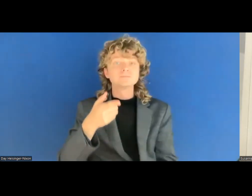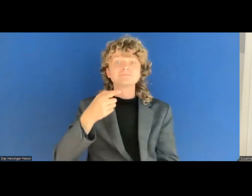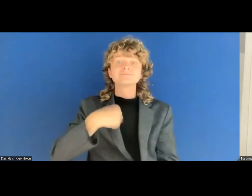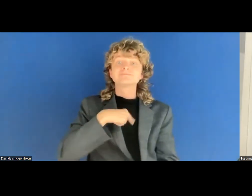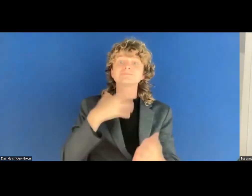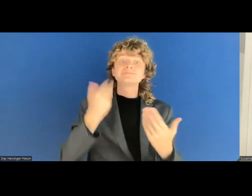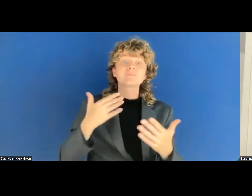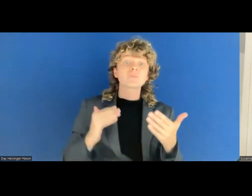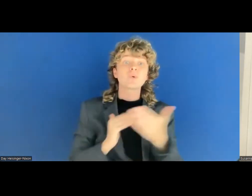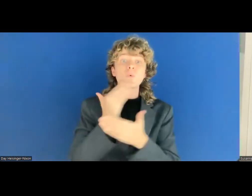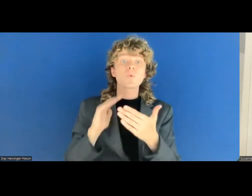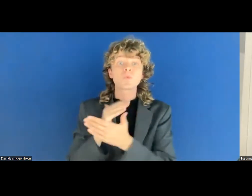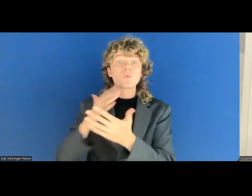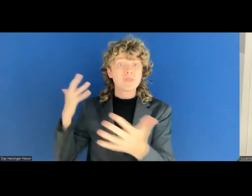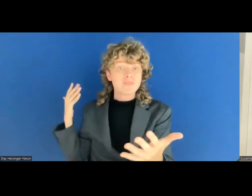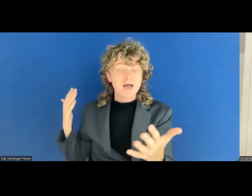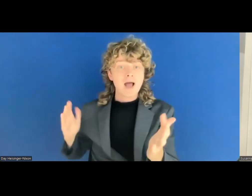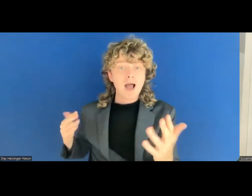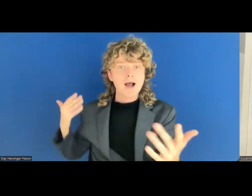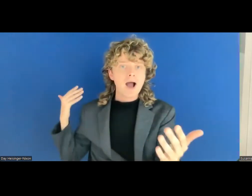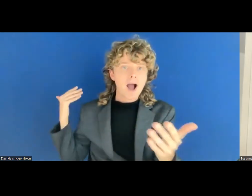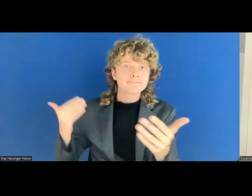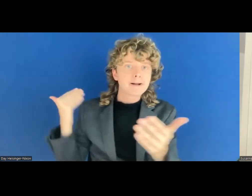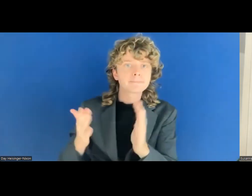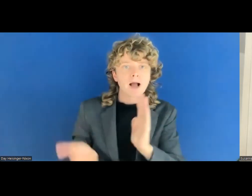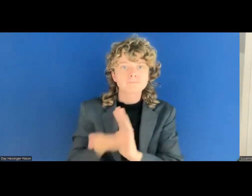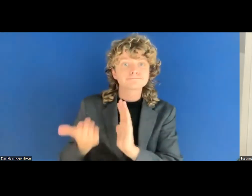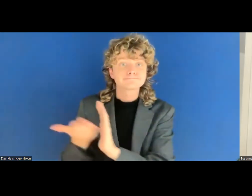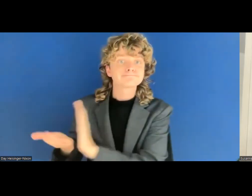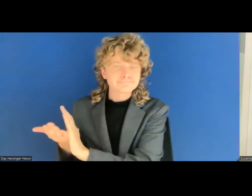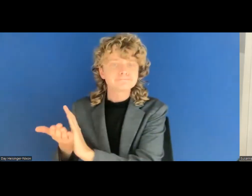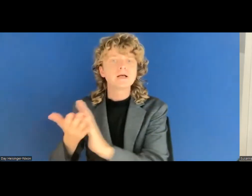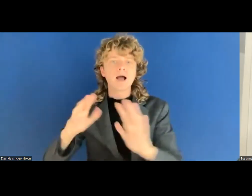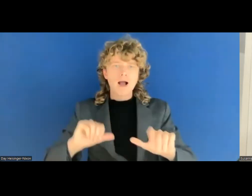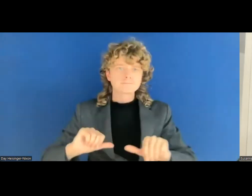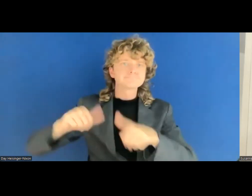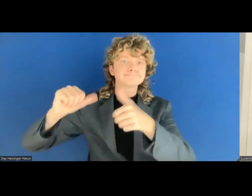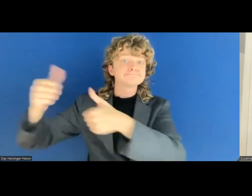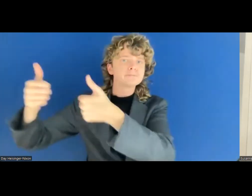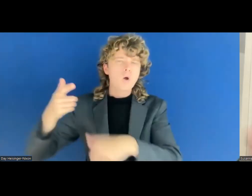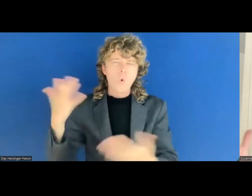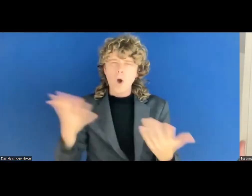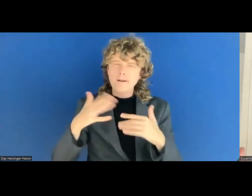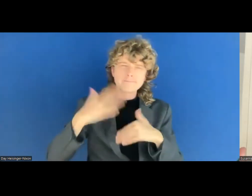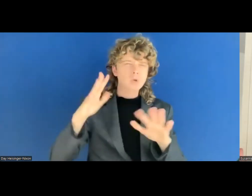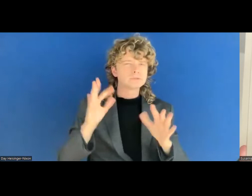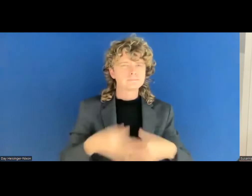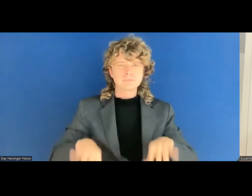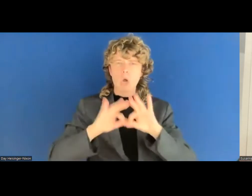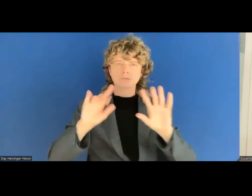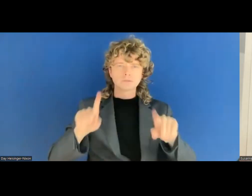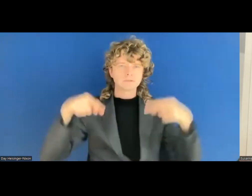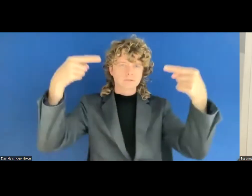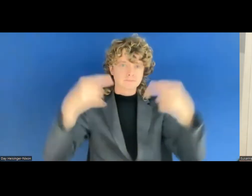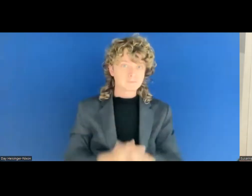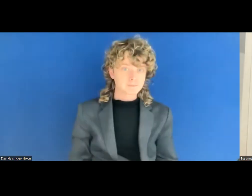EN 301-549? So if Loic would like to answer, and I know you could present a long list